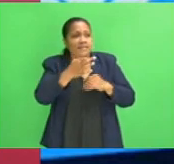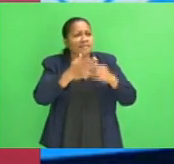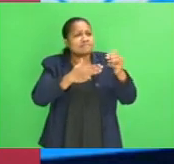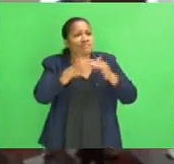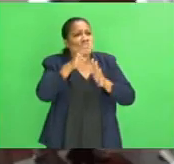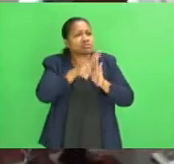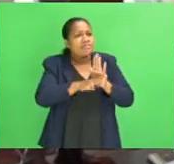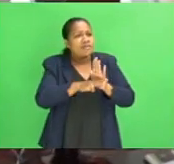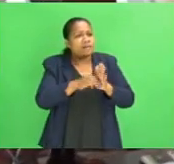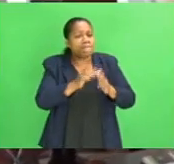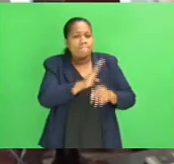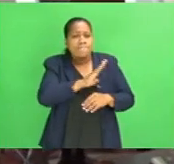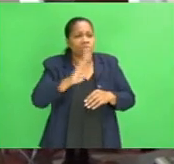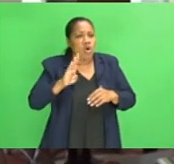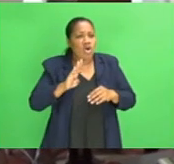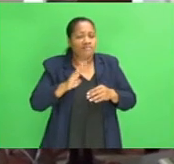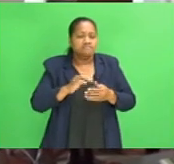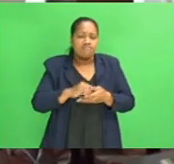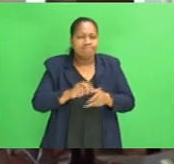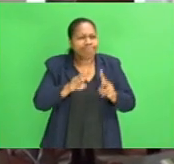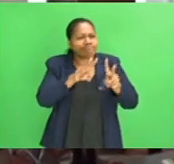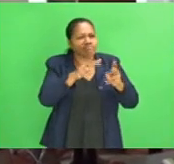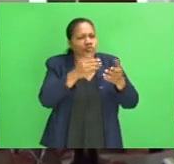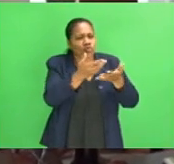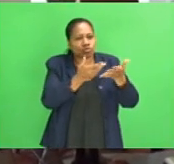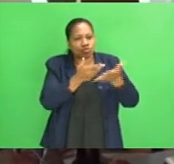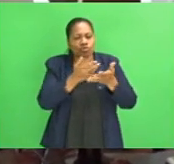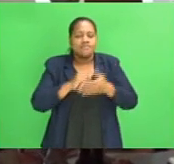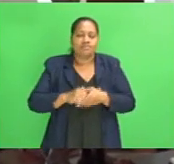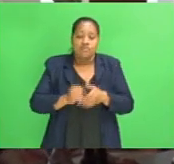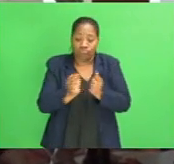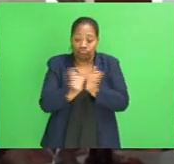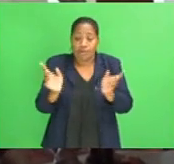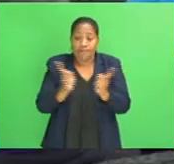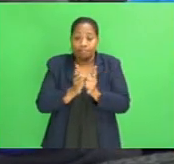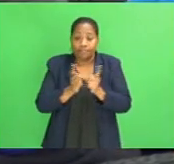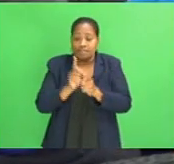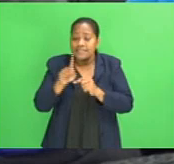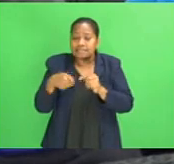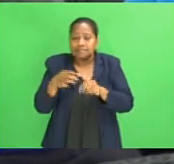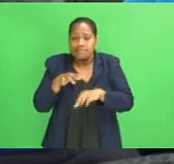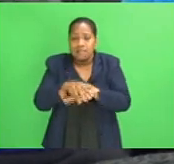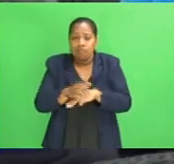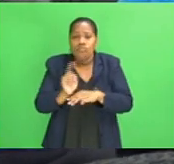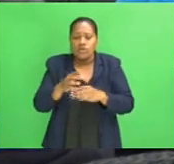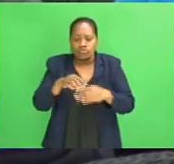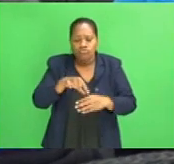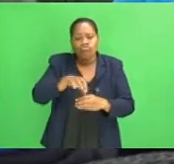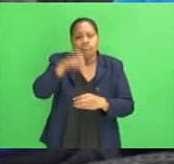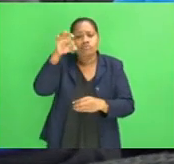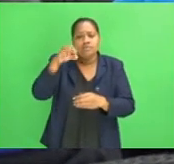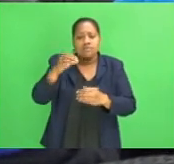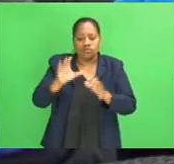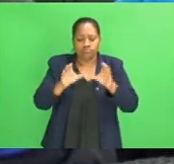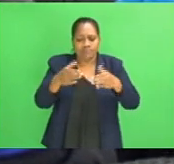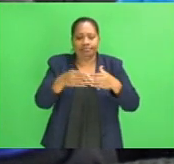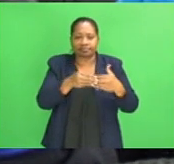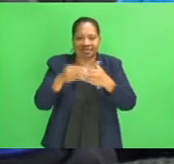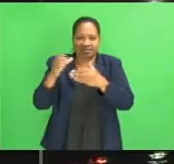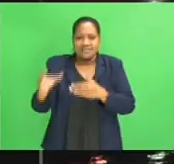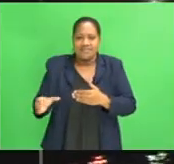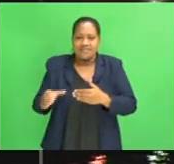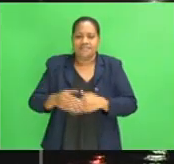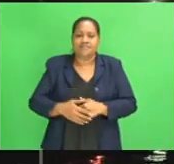and our executives. The special general meeting next month will also come up with a method of appointing a party leader. Lena Rees, FBC